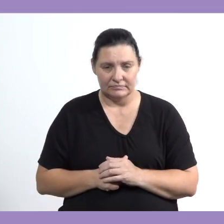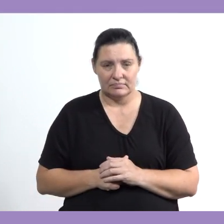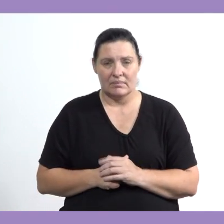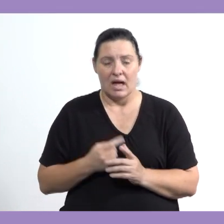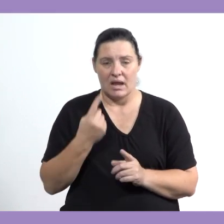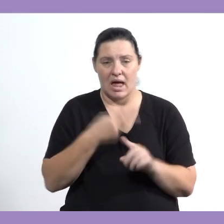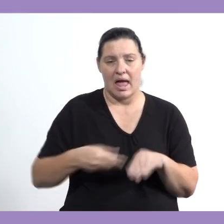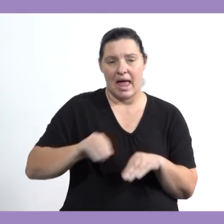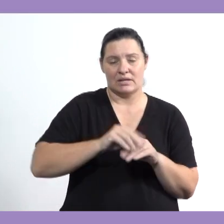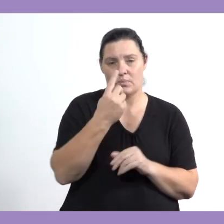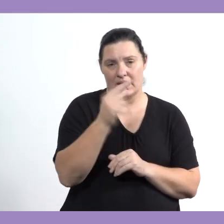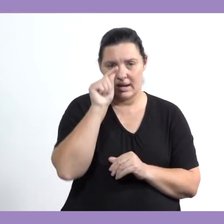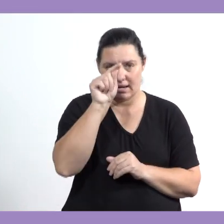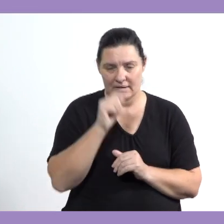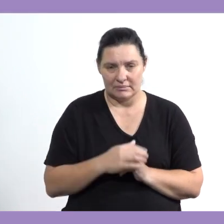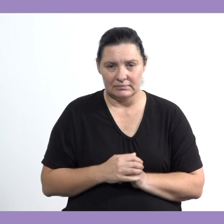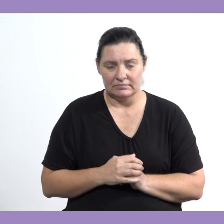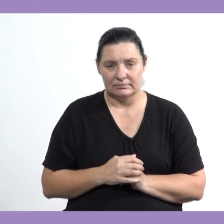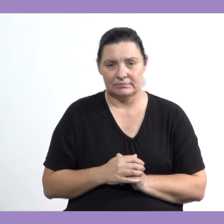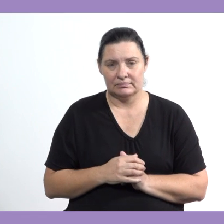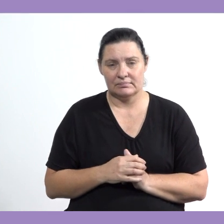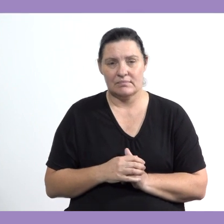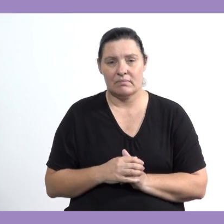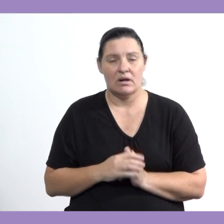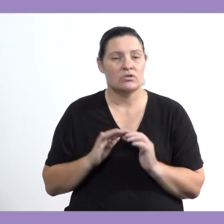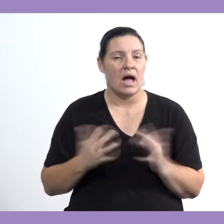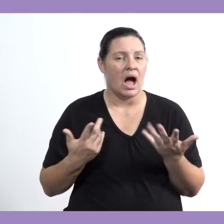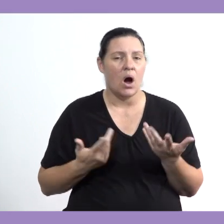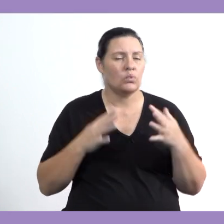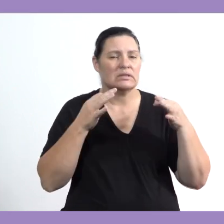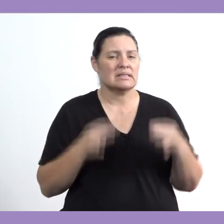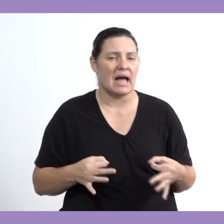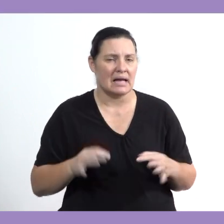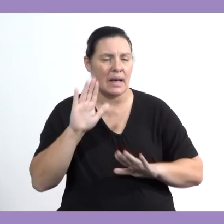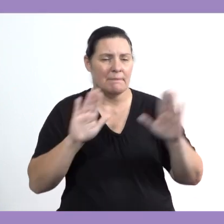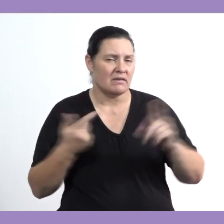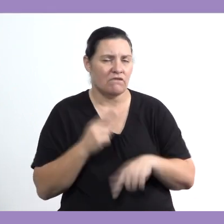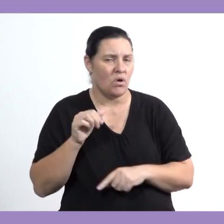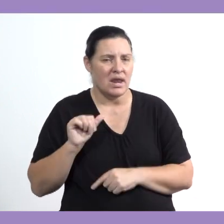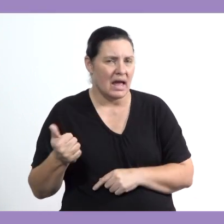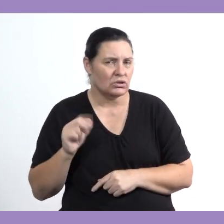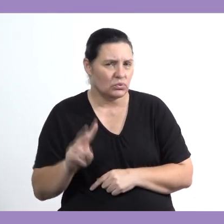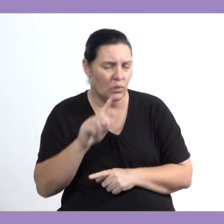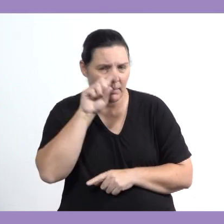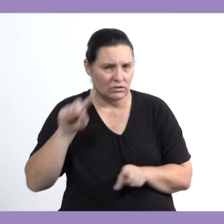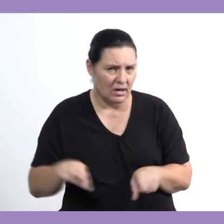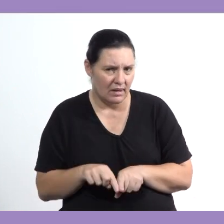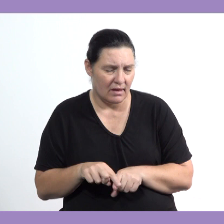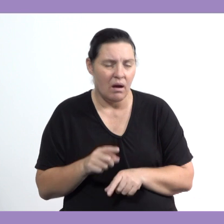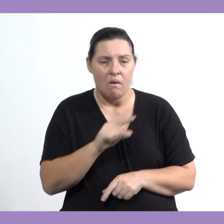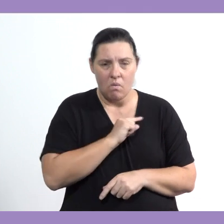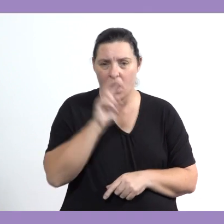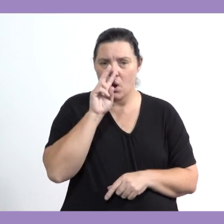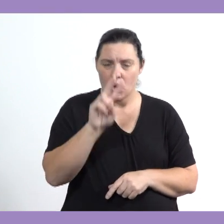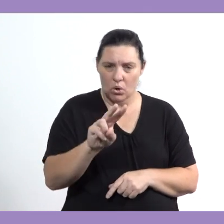multiplying that with 6 blocks, and we are just adding that 1 up there. So how did you decide on the pattern for the next 2 pictures?